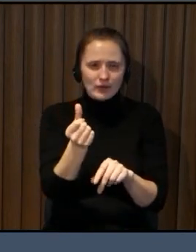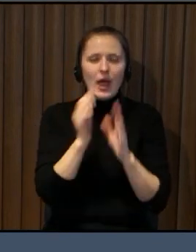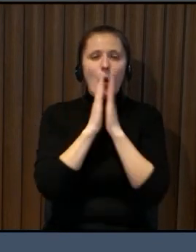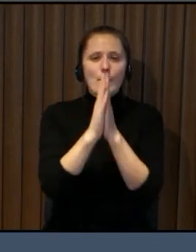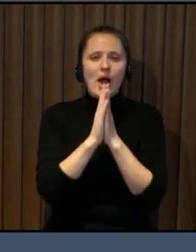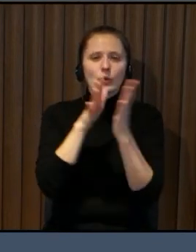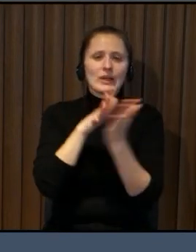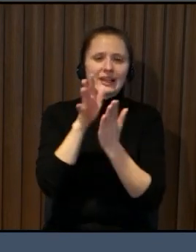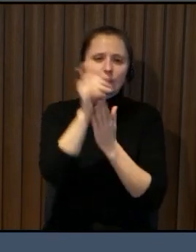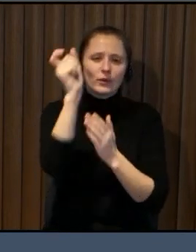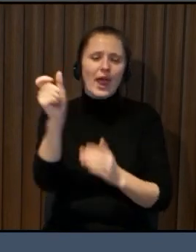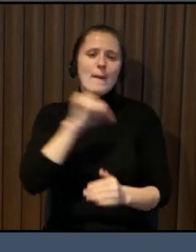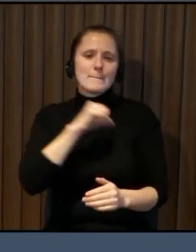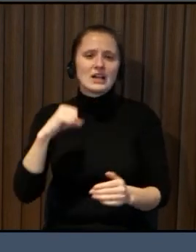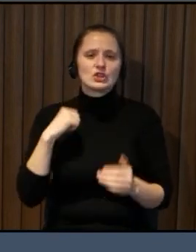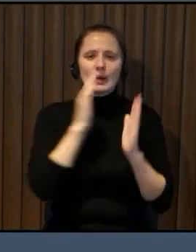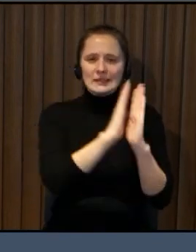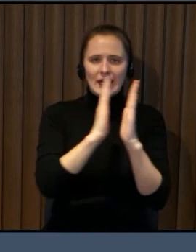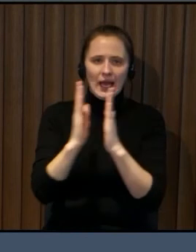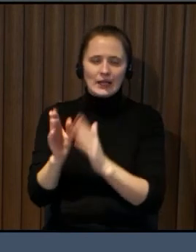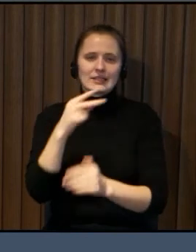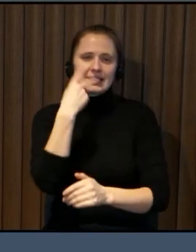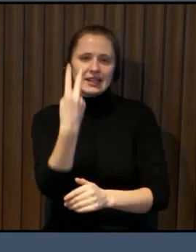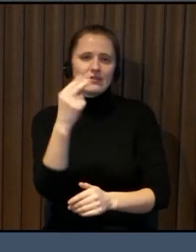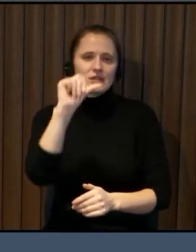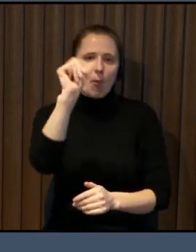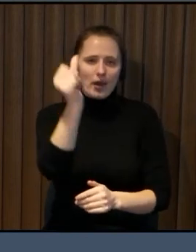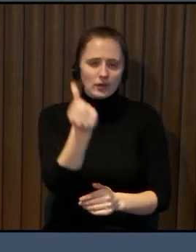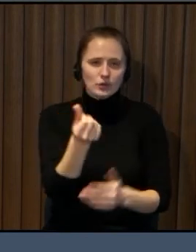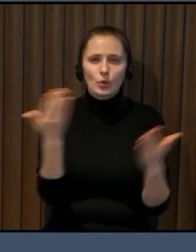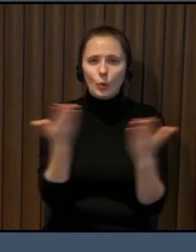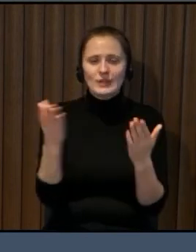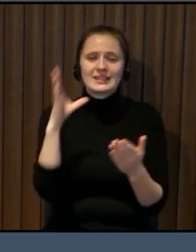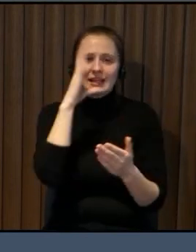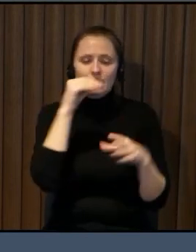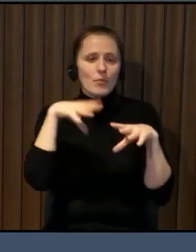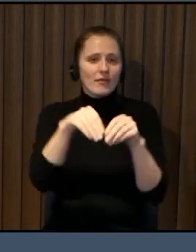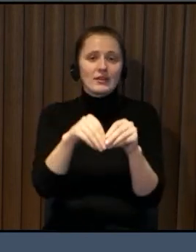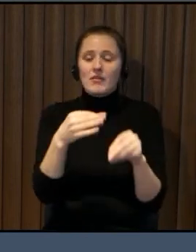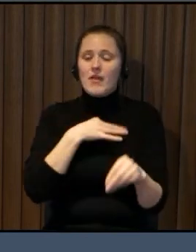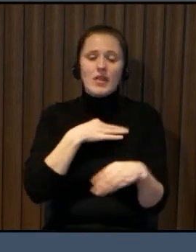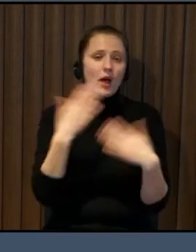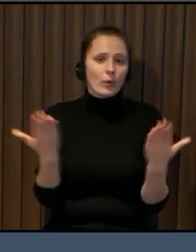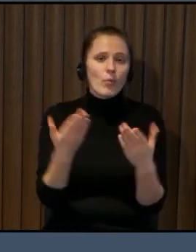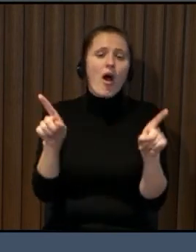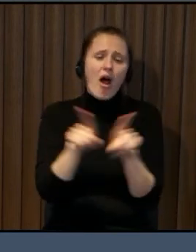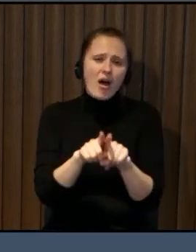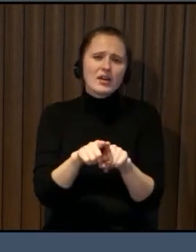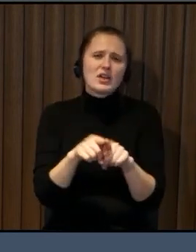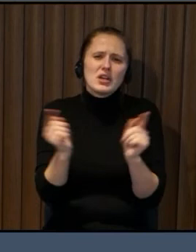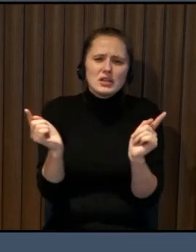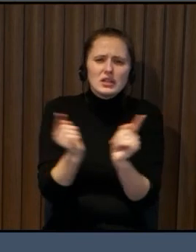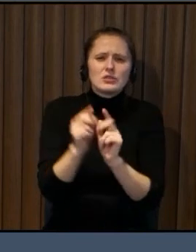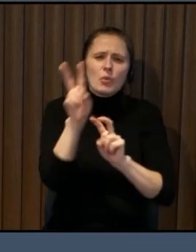also with tests, you can ask the users to arrange them. And those are two methods. Everyone can